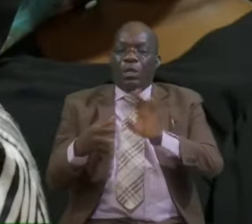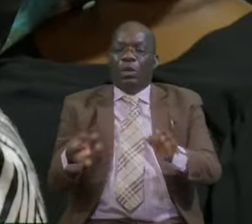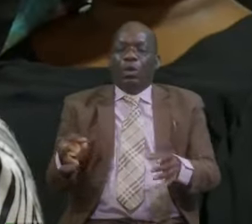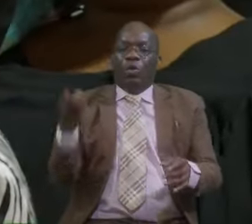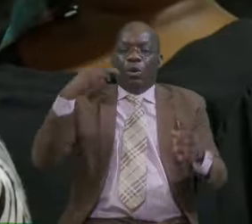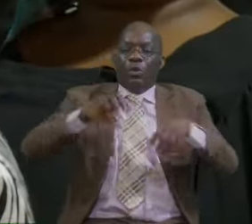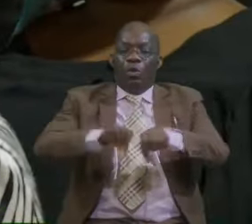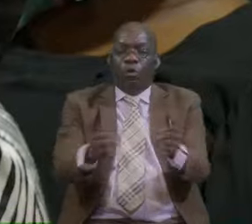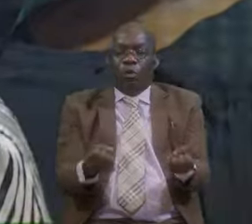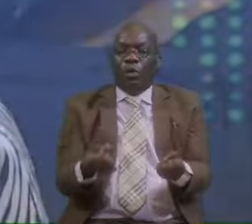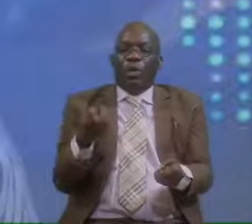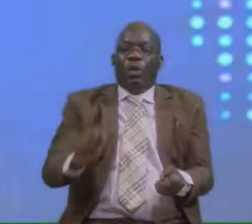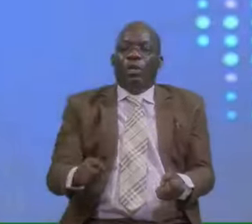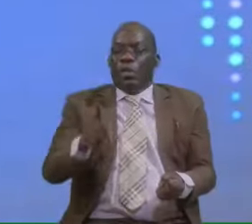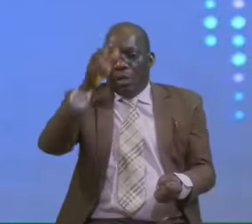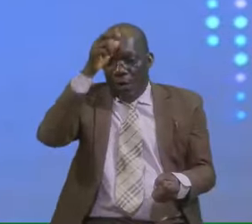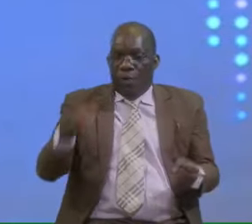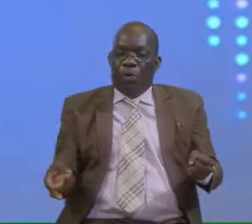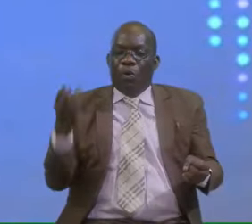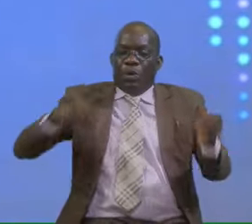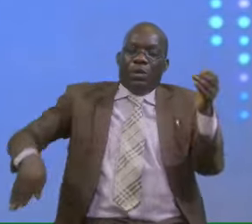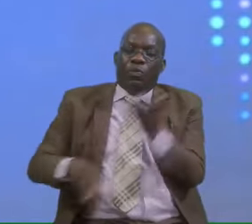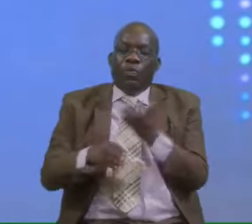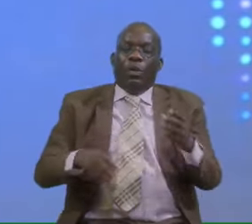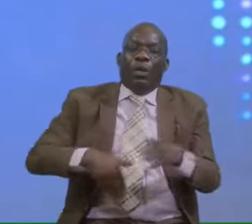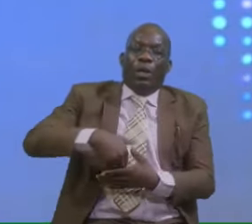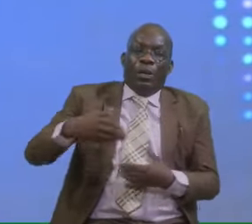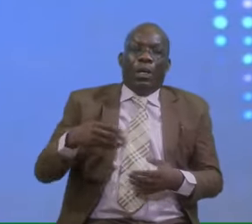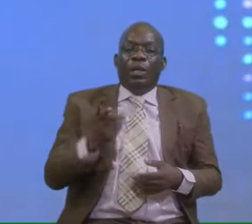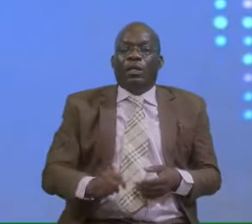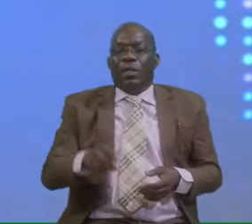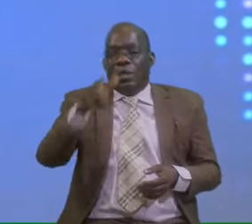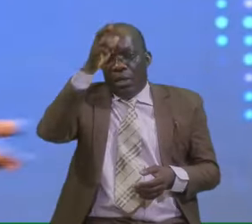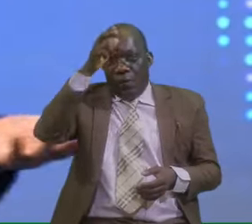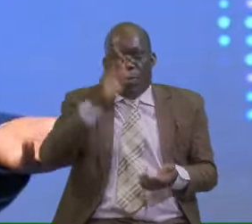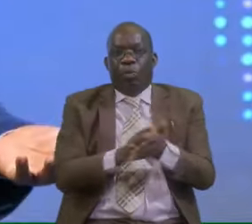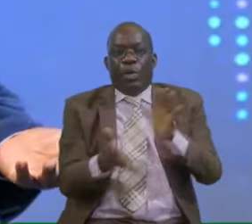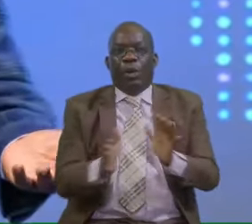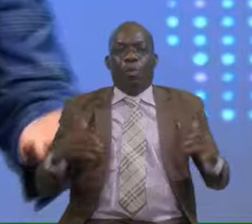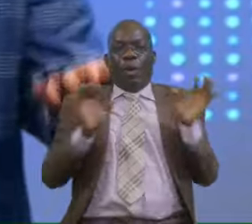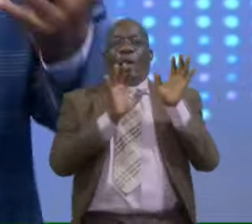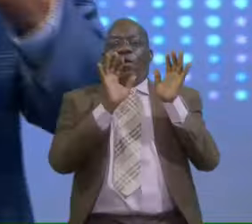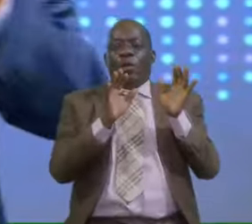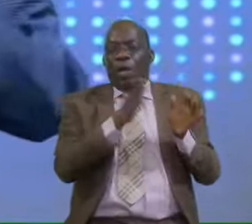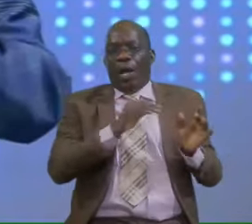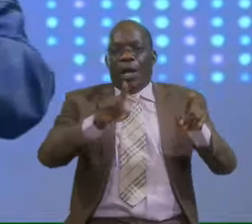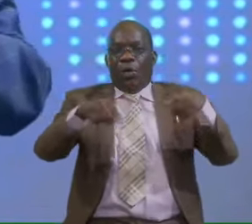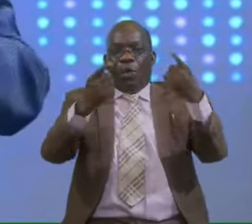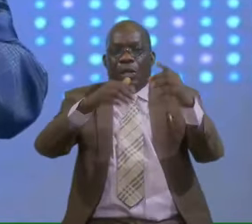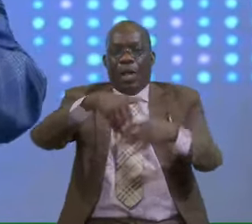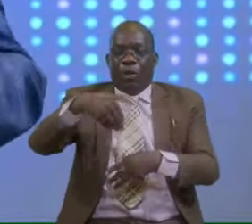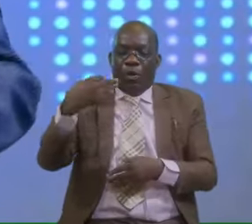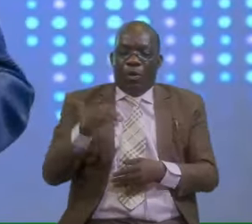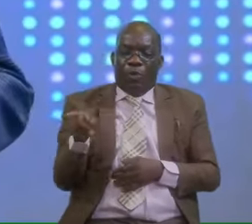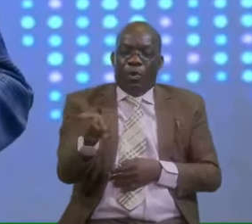the legions were so terrified, they got out of him, and he received